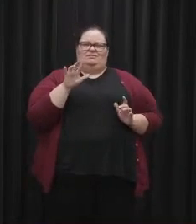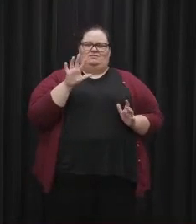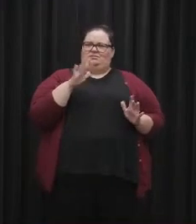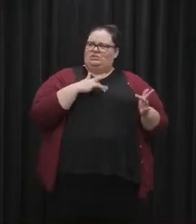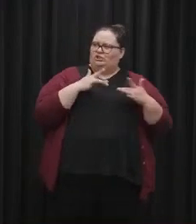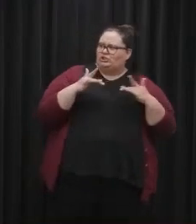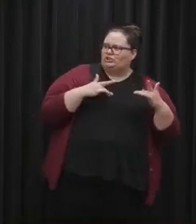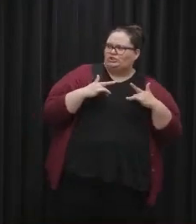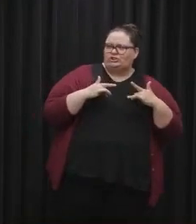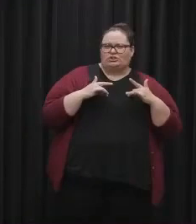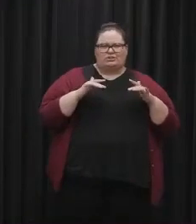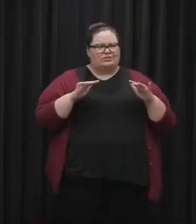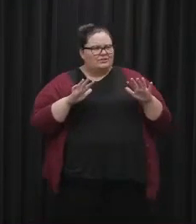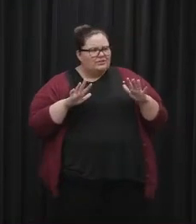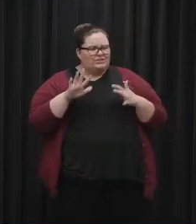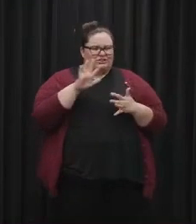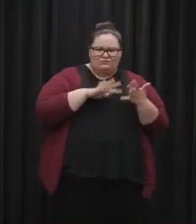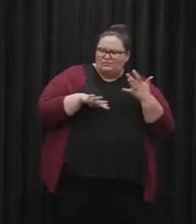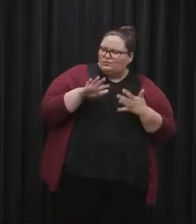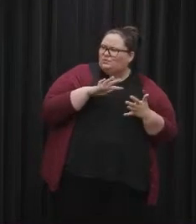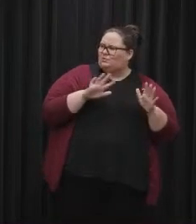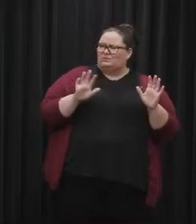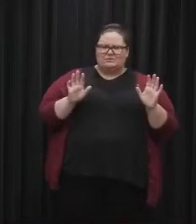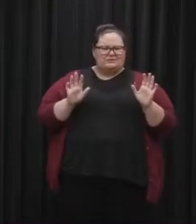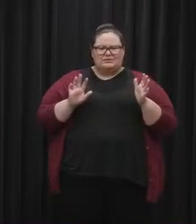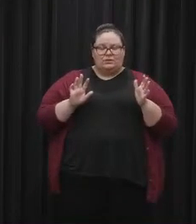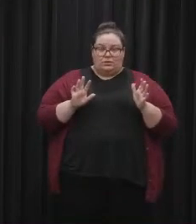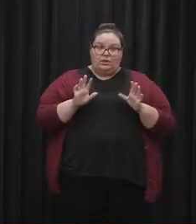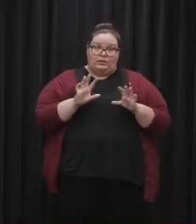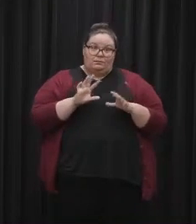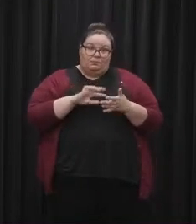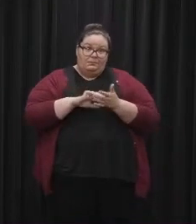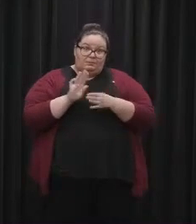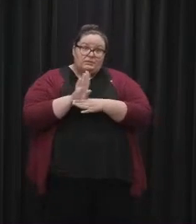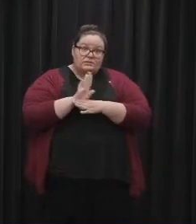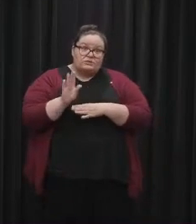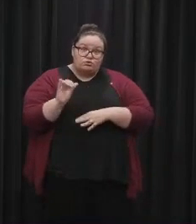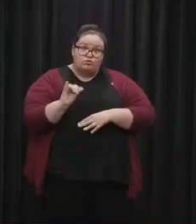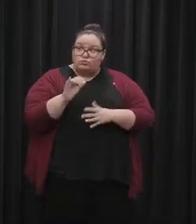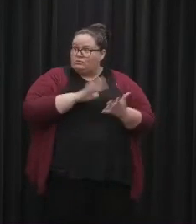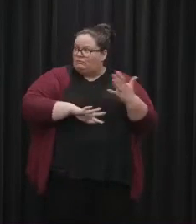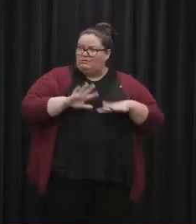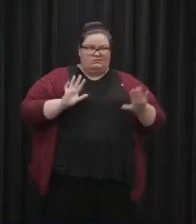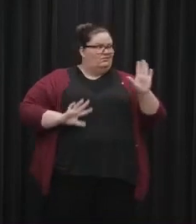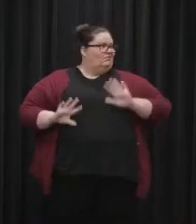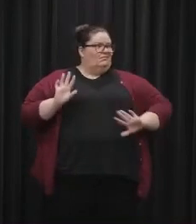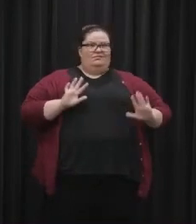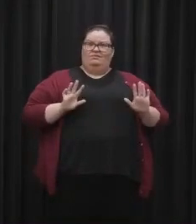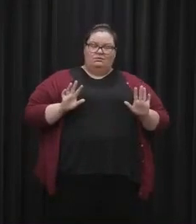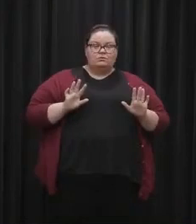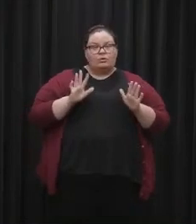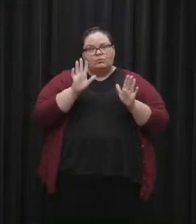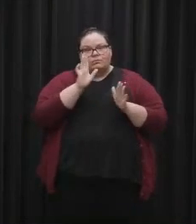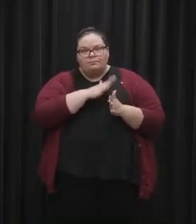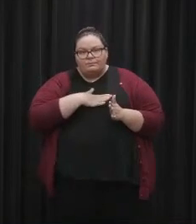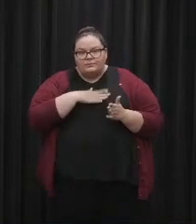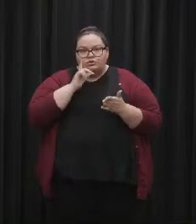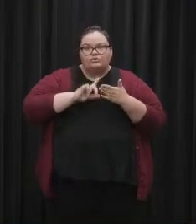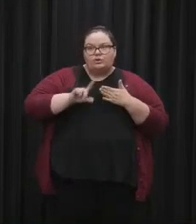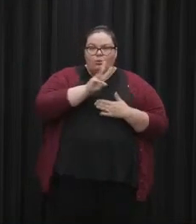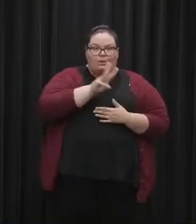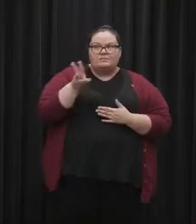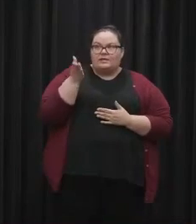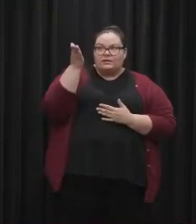of concern and confusion for many people, including business owners. And so I do invite you to look at